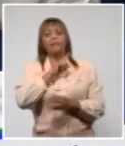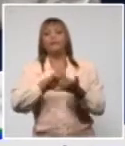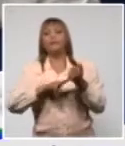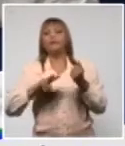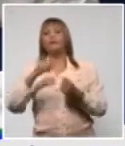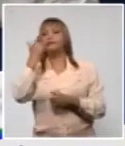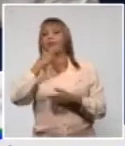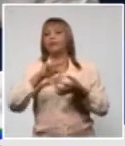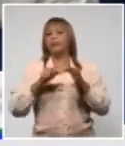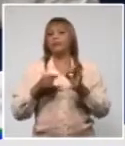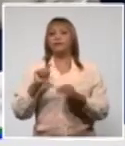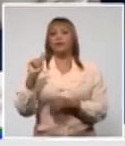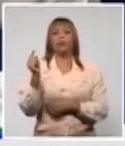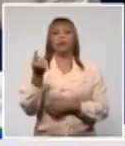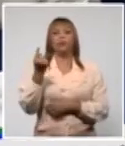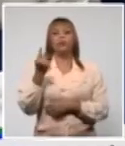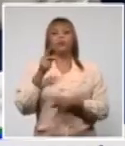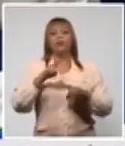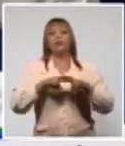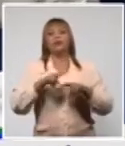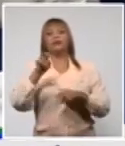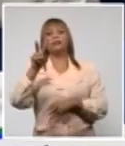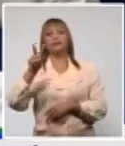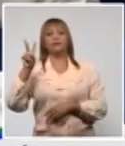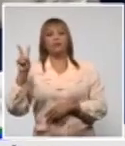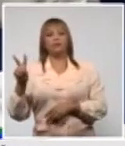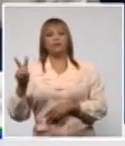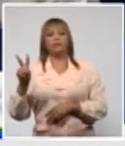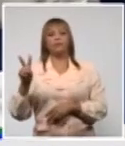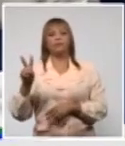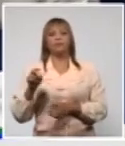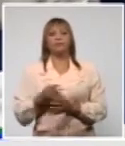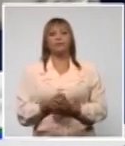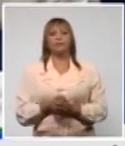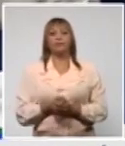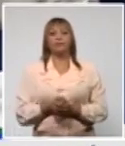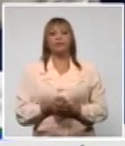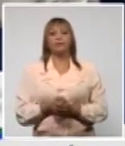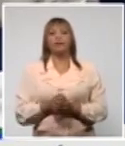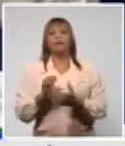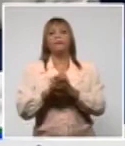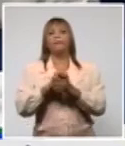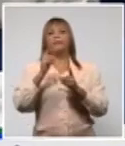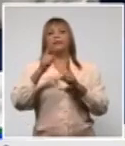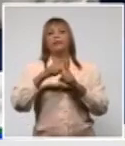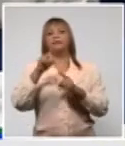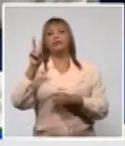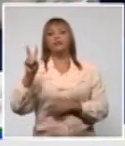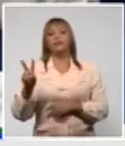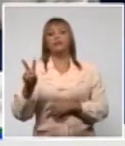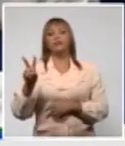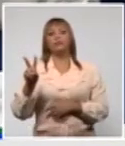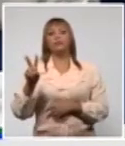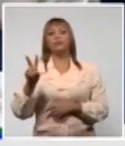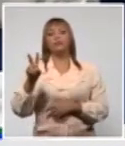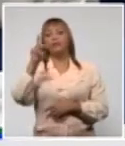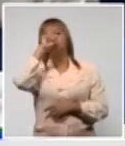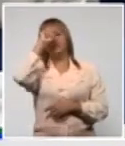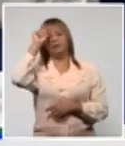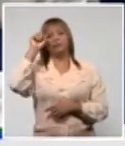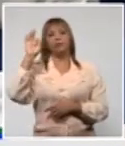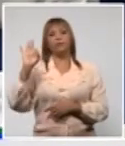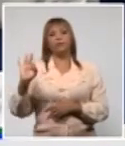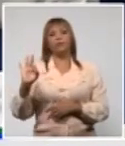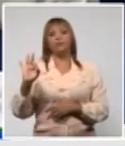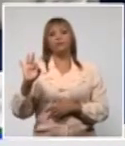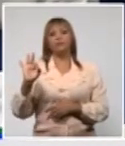Reeve International Brigade, but to the group of over 29,000 doctors who bring sanitary assistance in the poorest regions of the